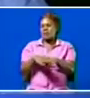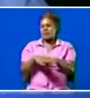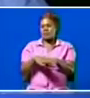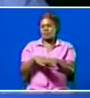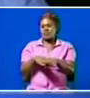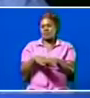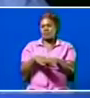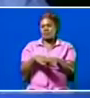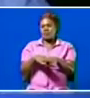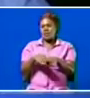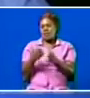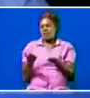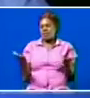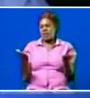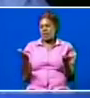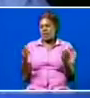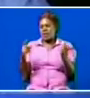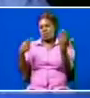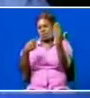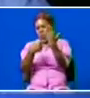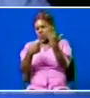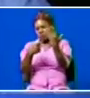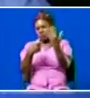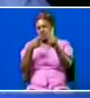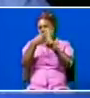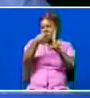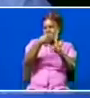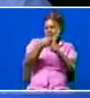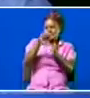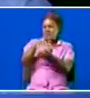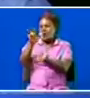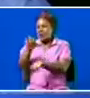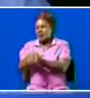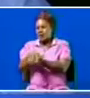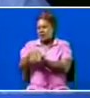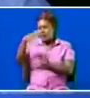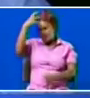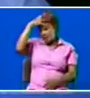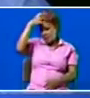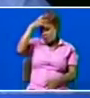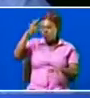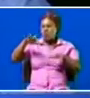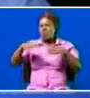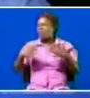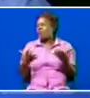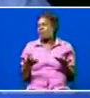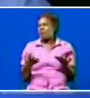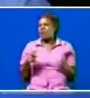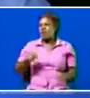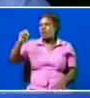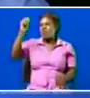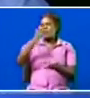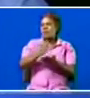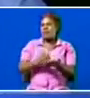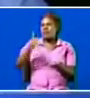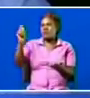party, wherever they are, whether they're in Kwale, whether they are in Tana River or Lamu, or whether they are in the northern part of